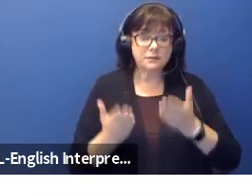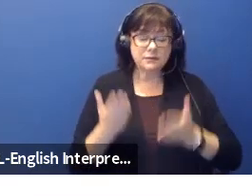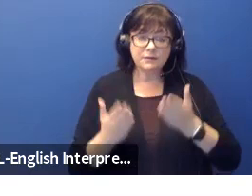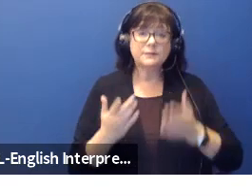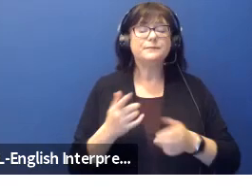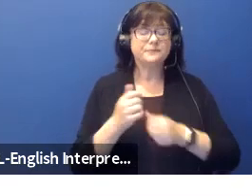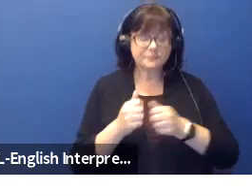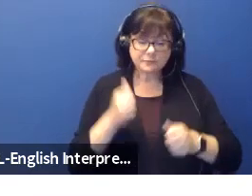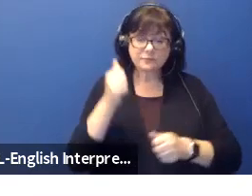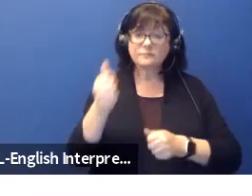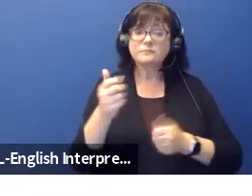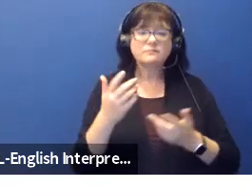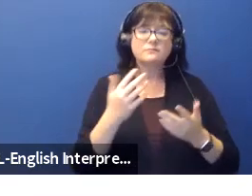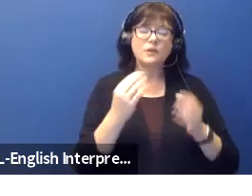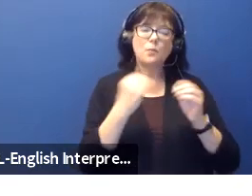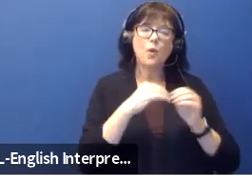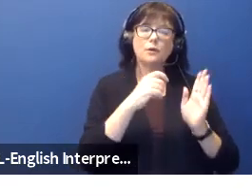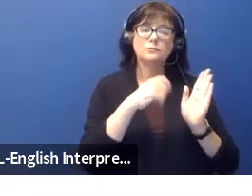different services over the years.